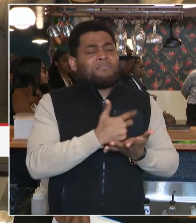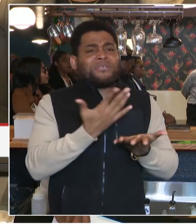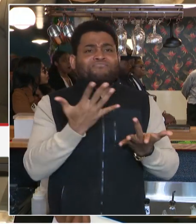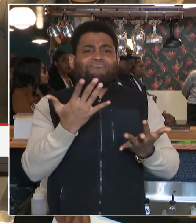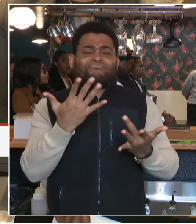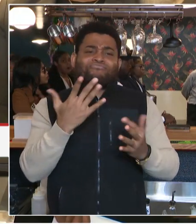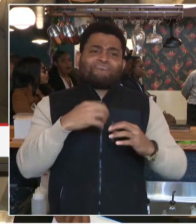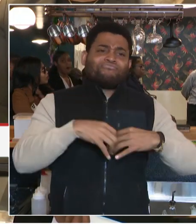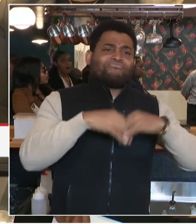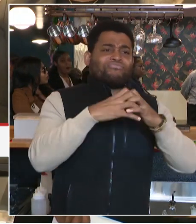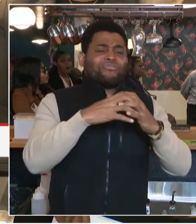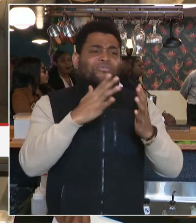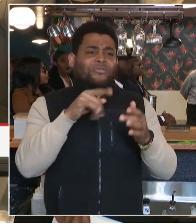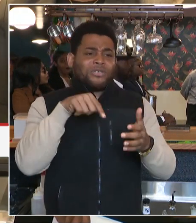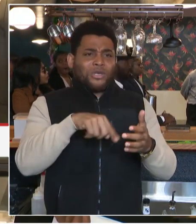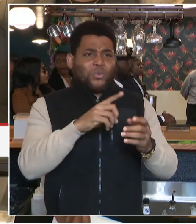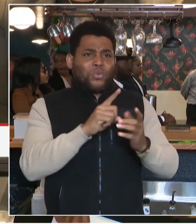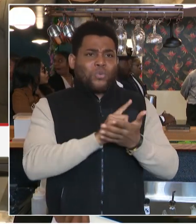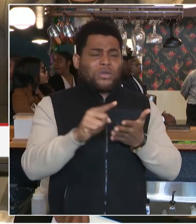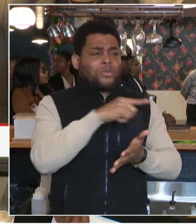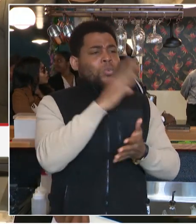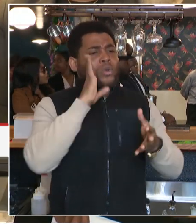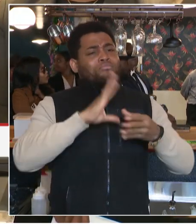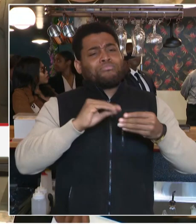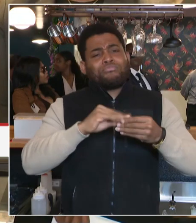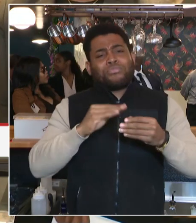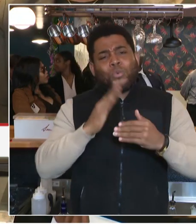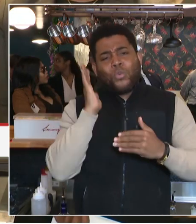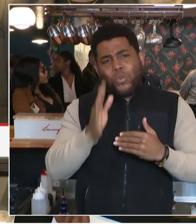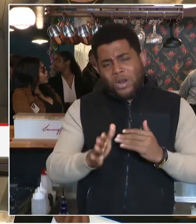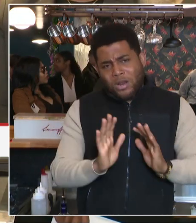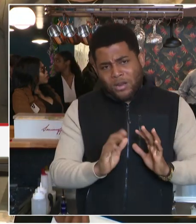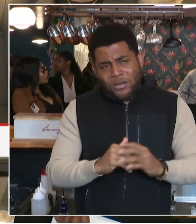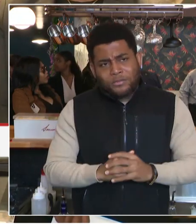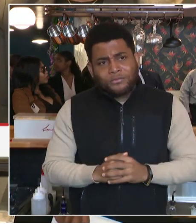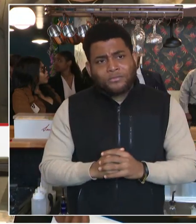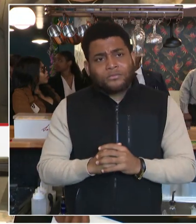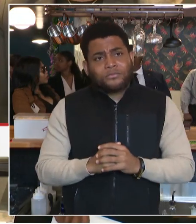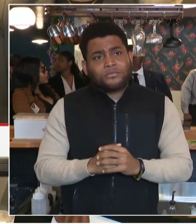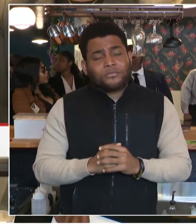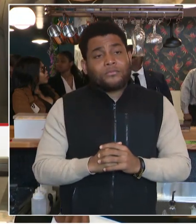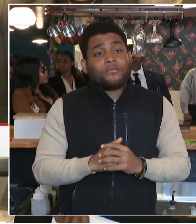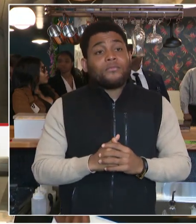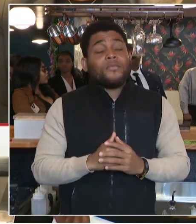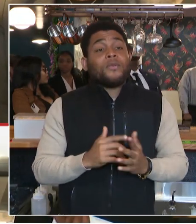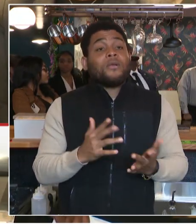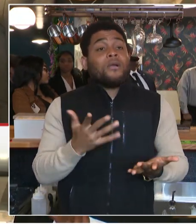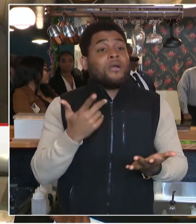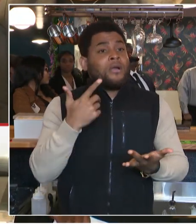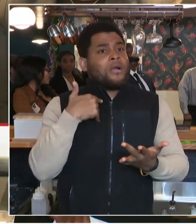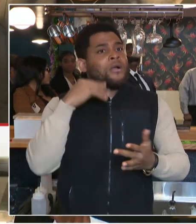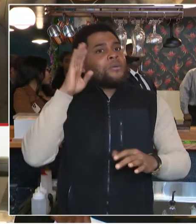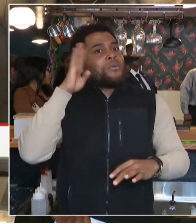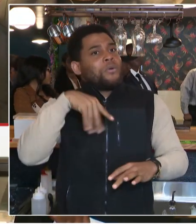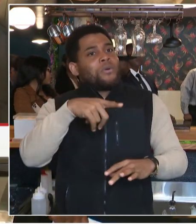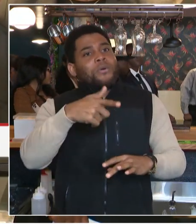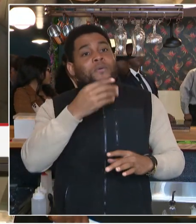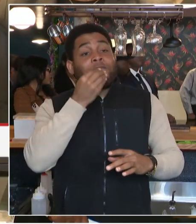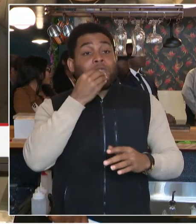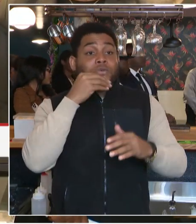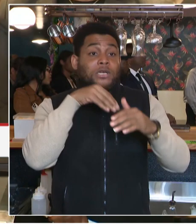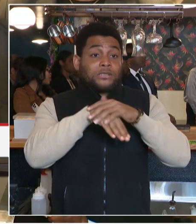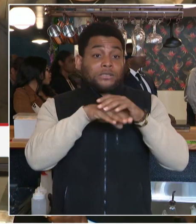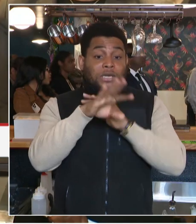to participate. Of course, the Food Access Fund isn't the only program that we have in place to support